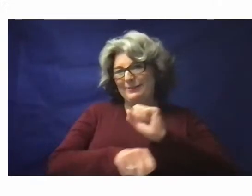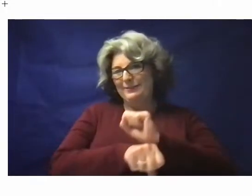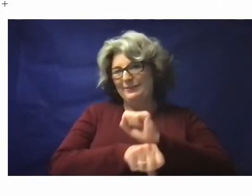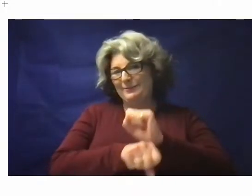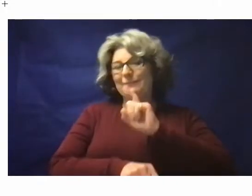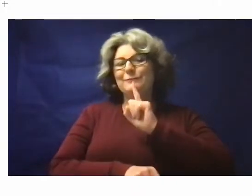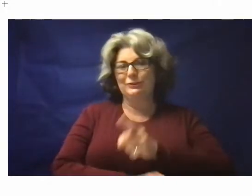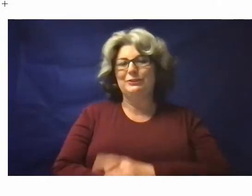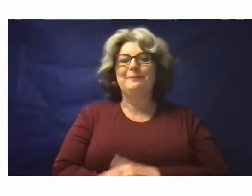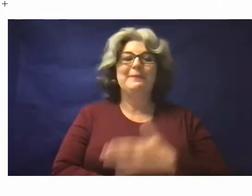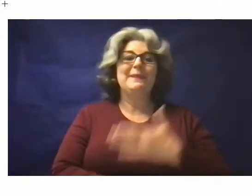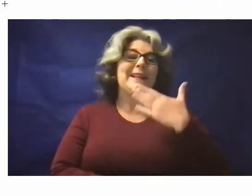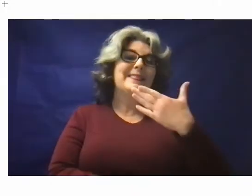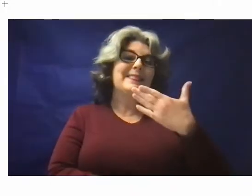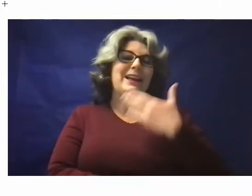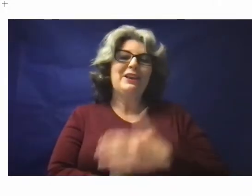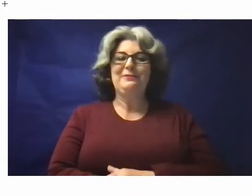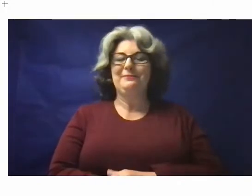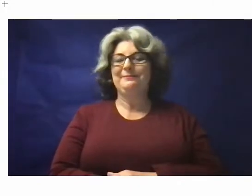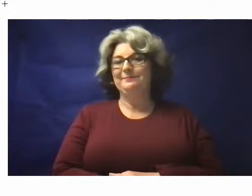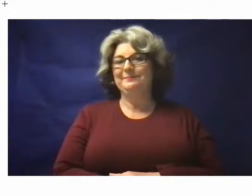Thank you very much.